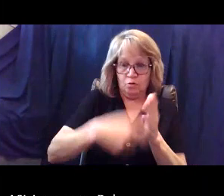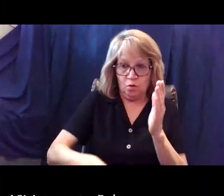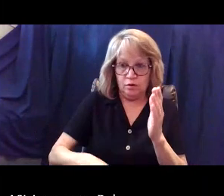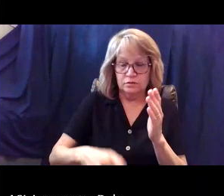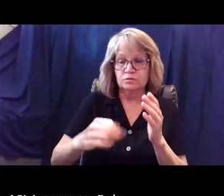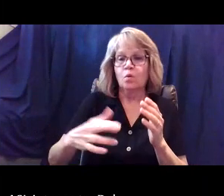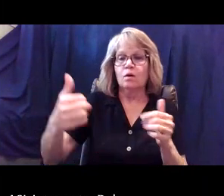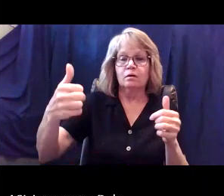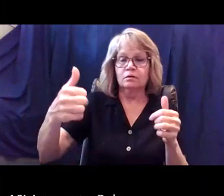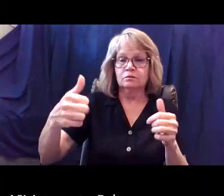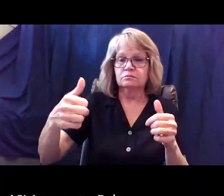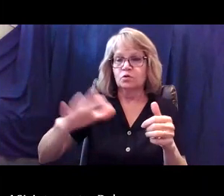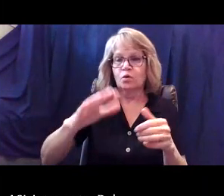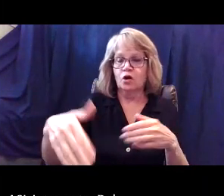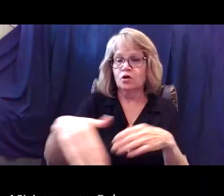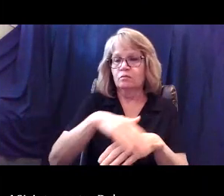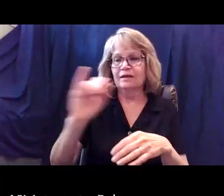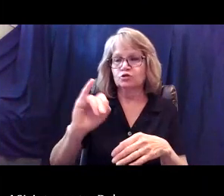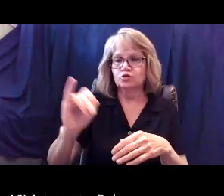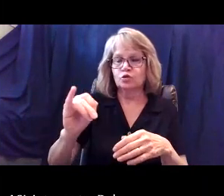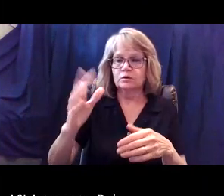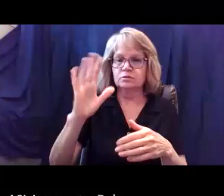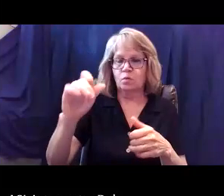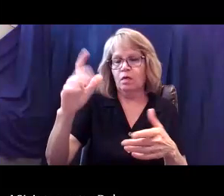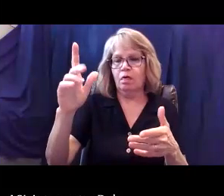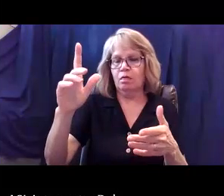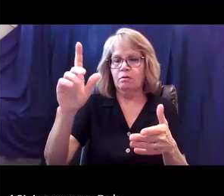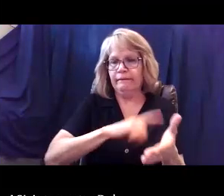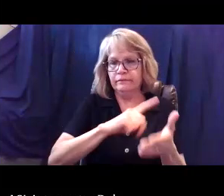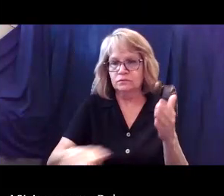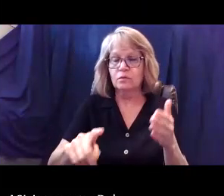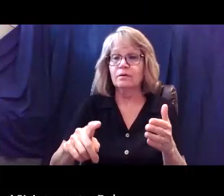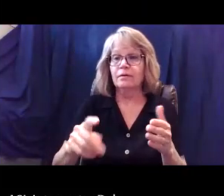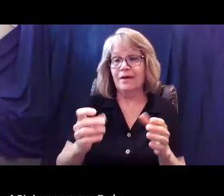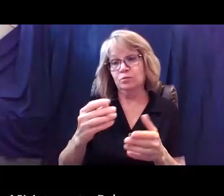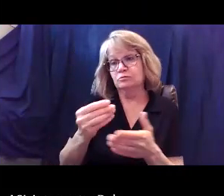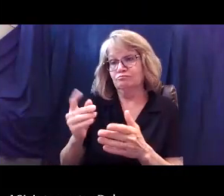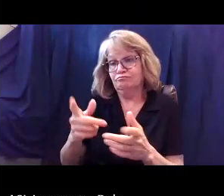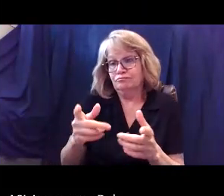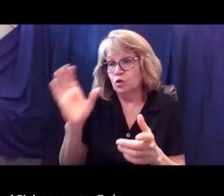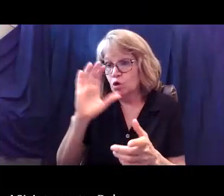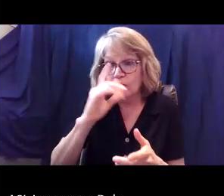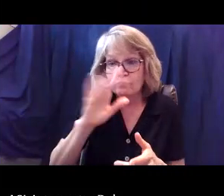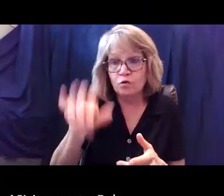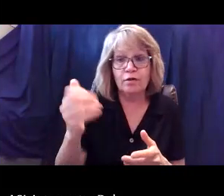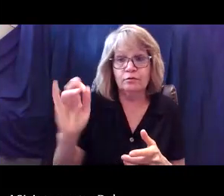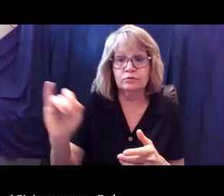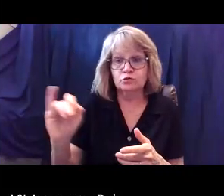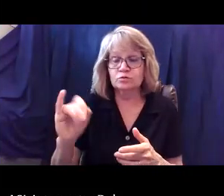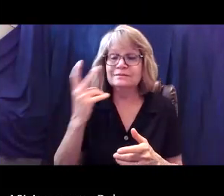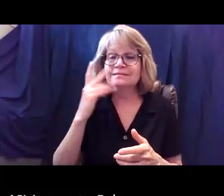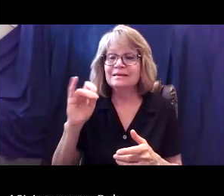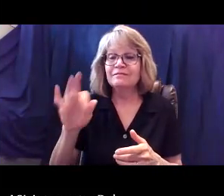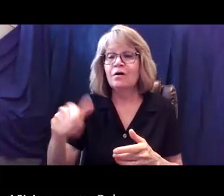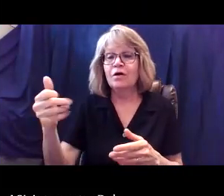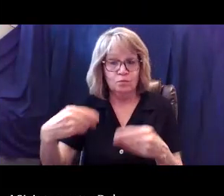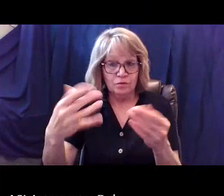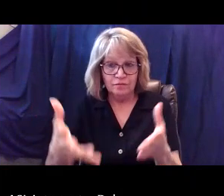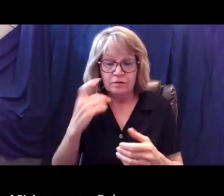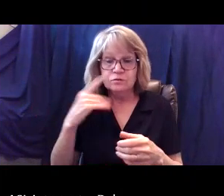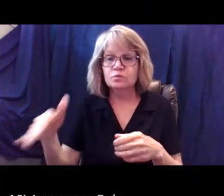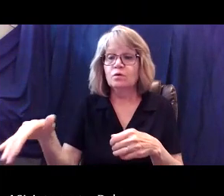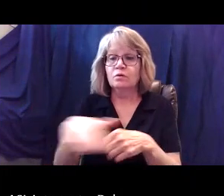deny you coverage because of this. I would make sure that you shop around for other insurance to see if there are other providers that will give you coverage